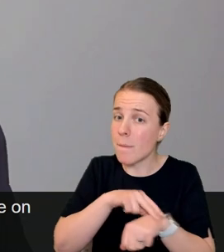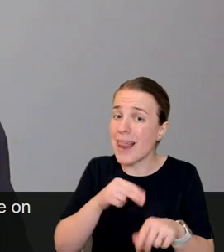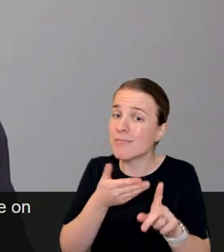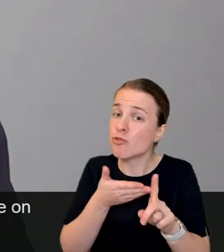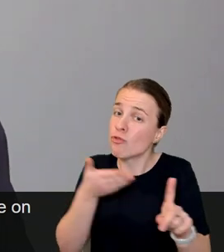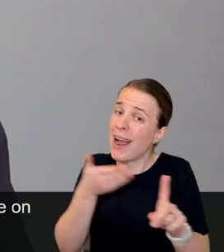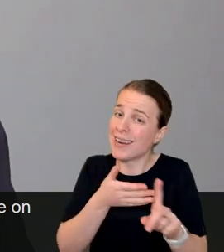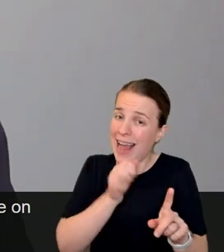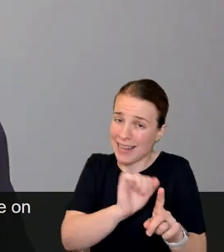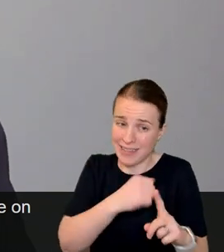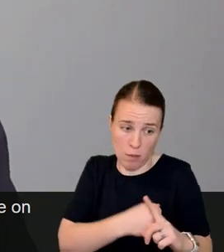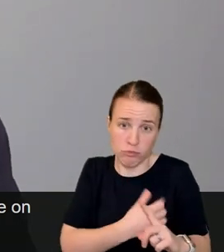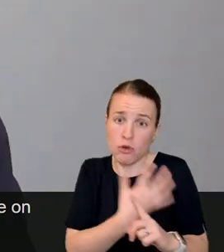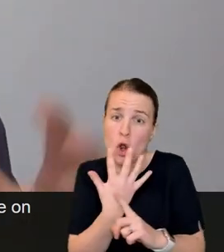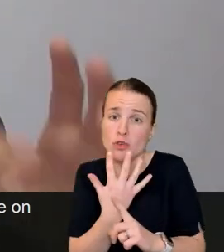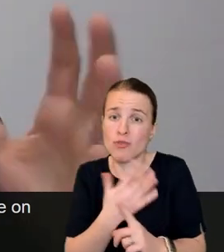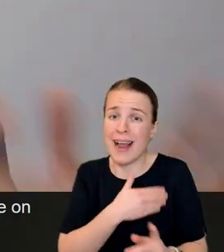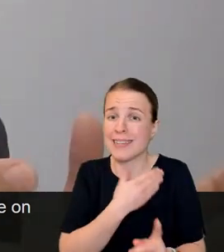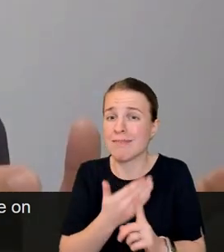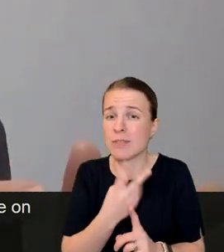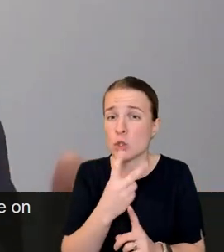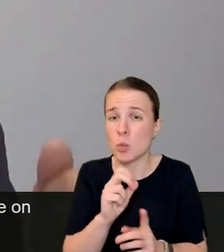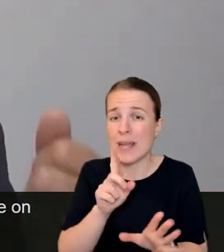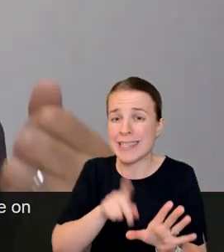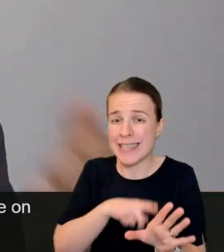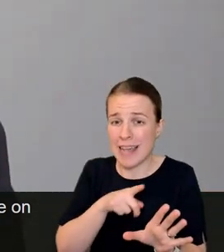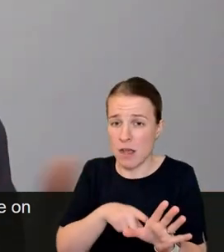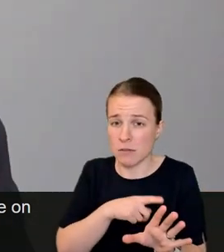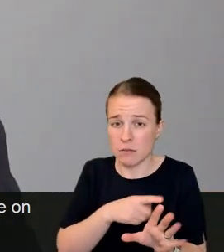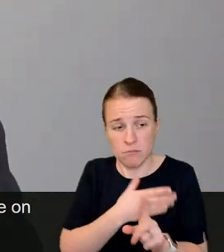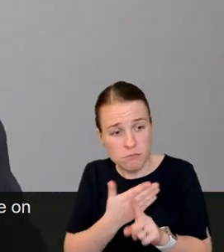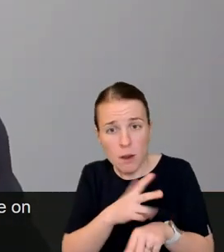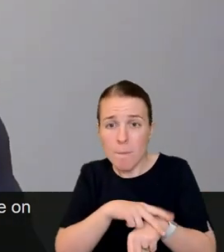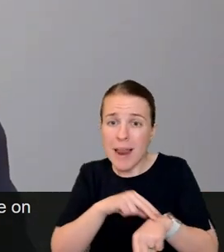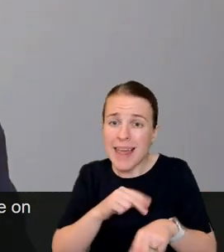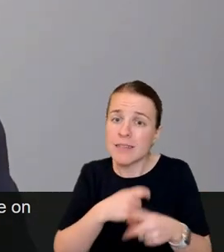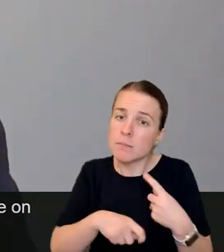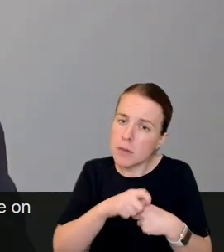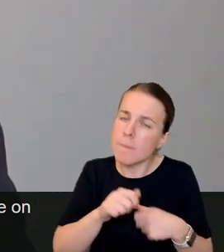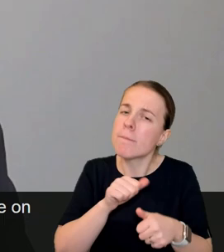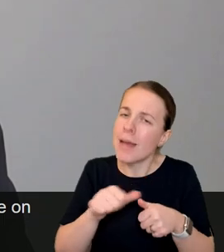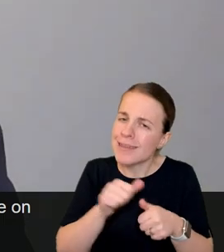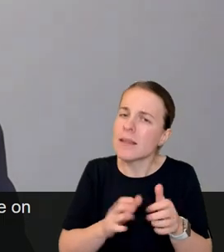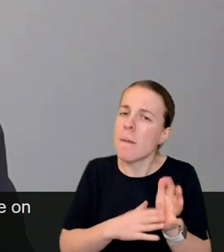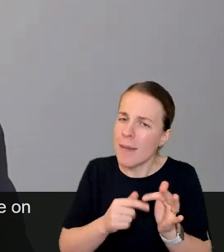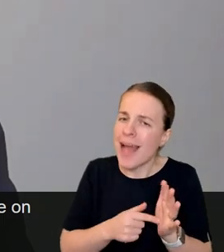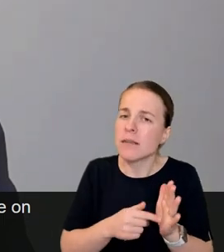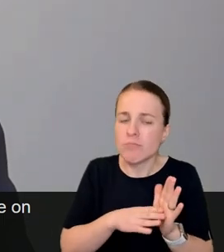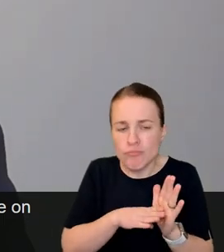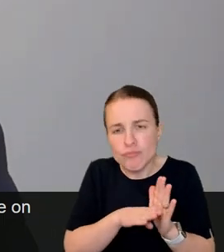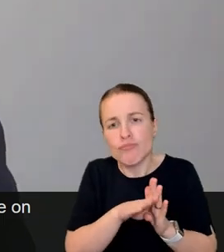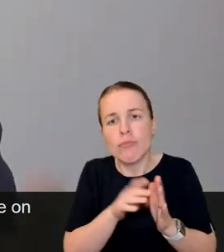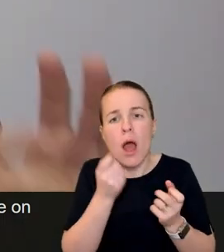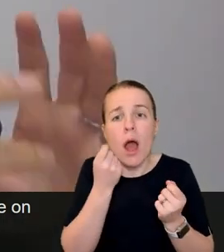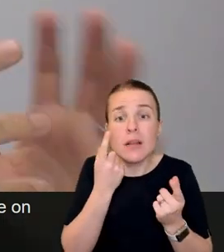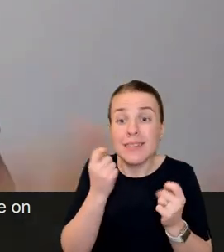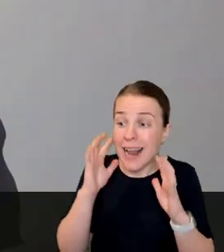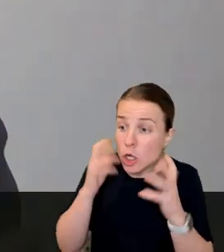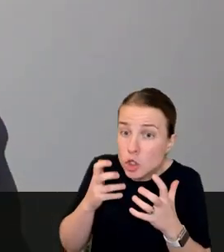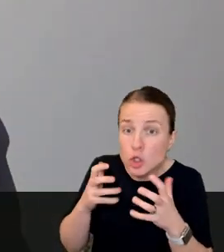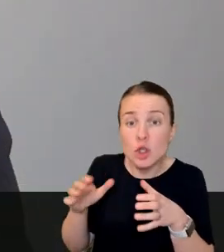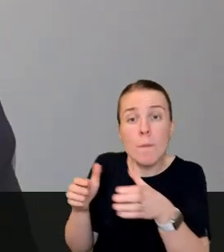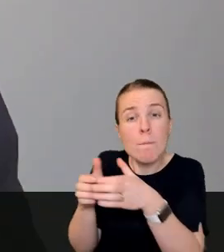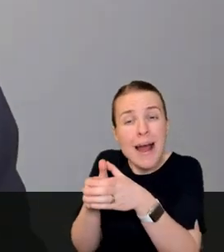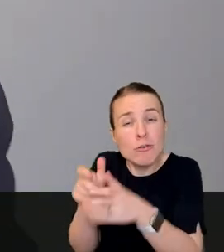years, in being a better police force, in understanding the concerns of minority communities and women had 20 years